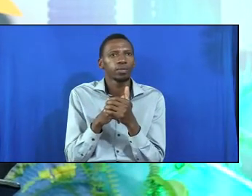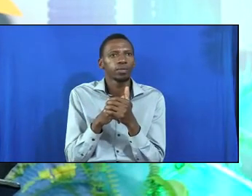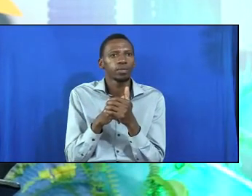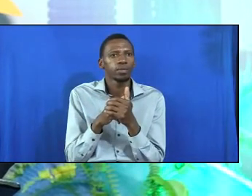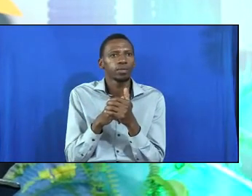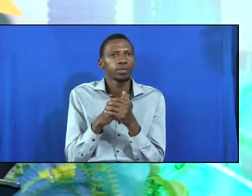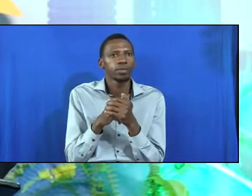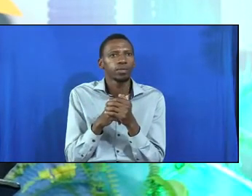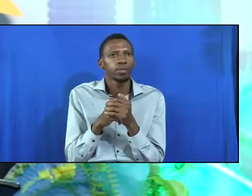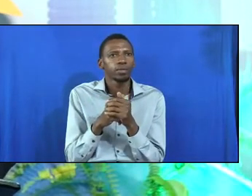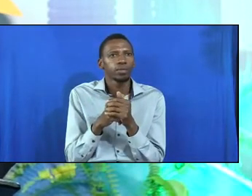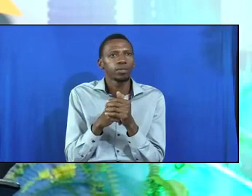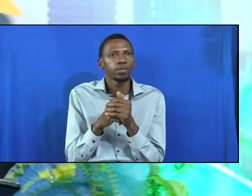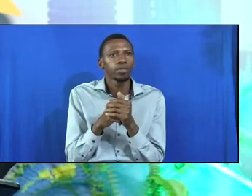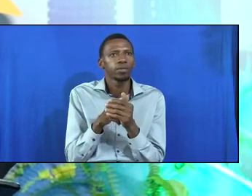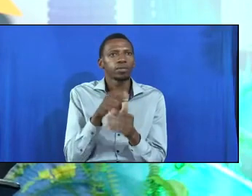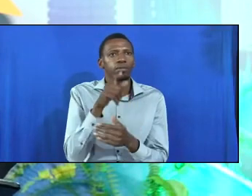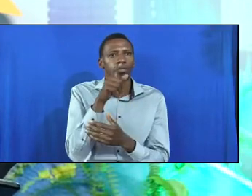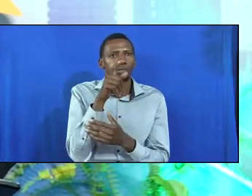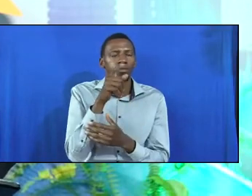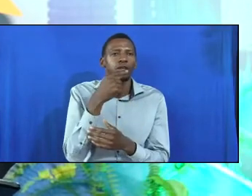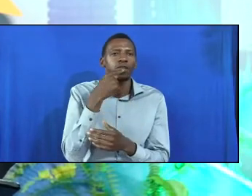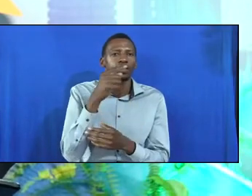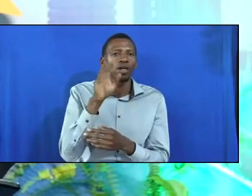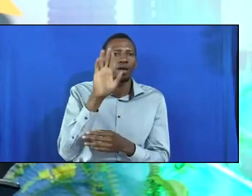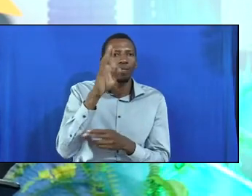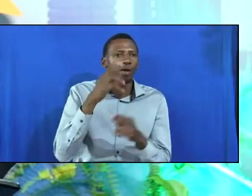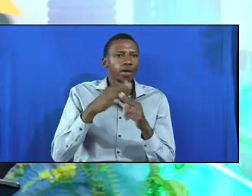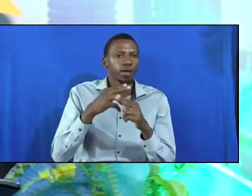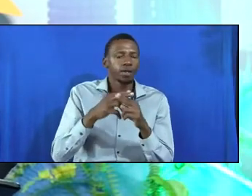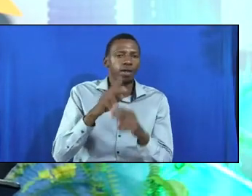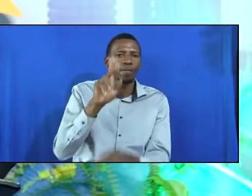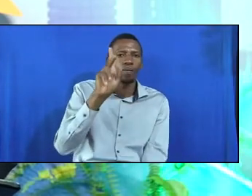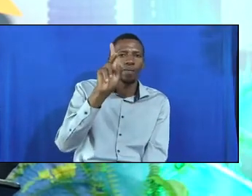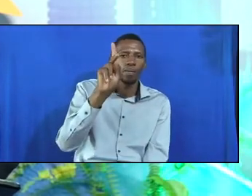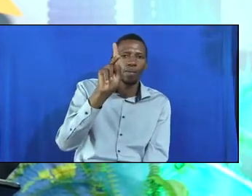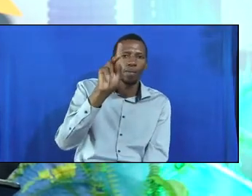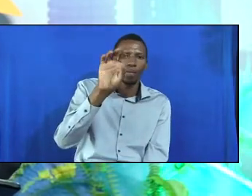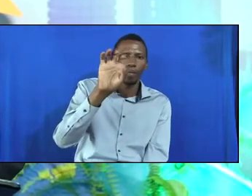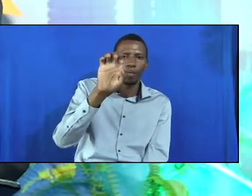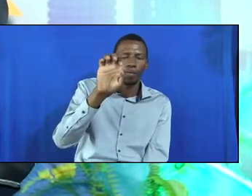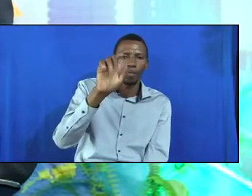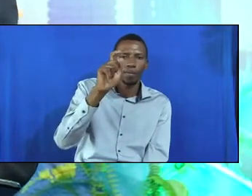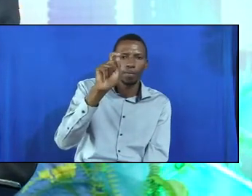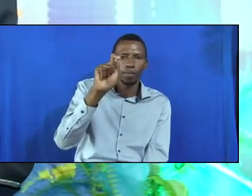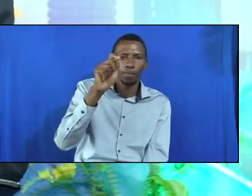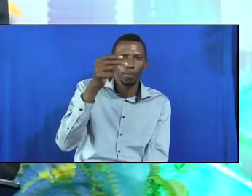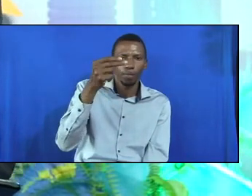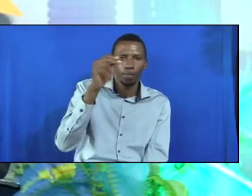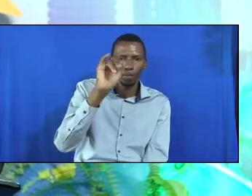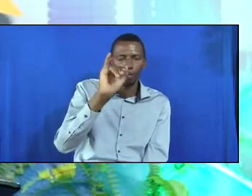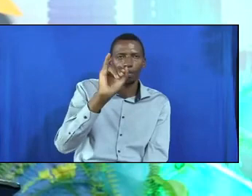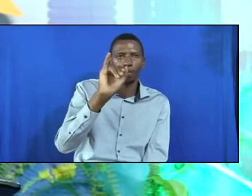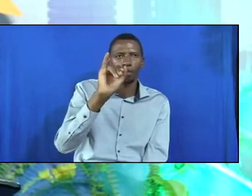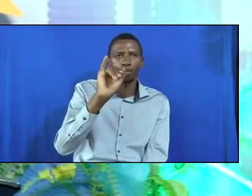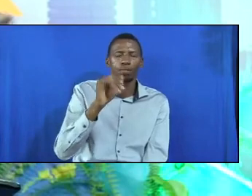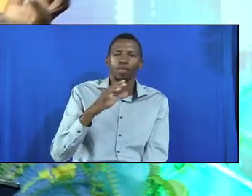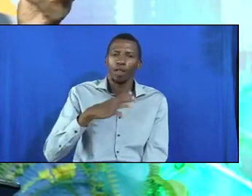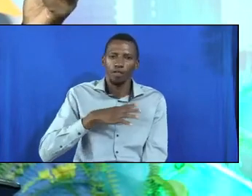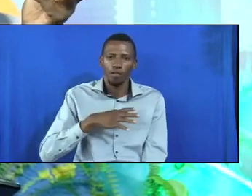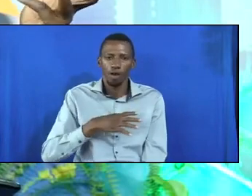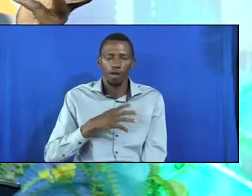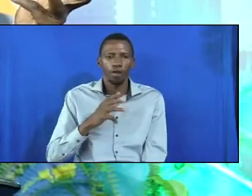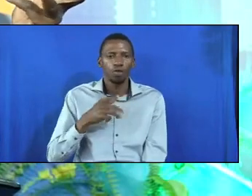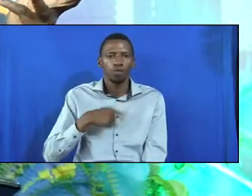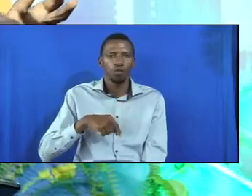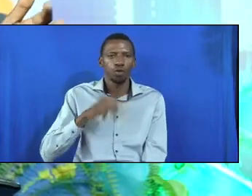Help me to say what she has said. Kathy? Kathy. Fine. Kathy, we will pray for